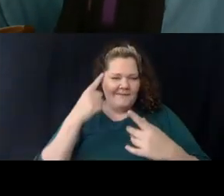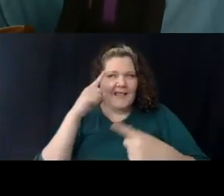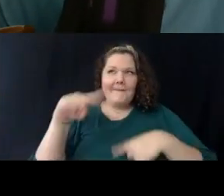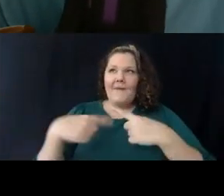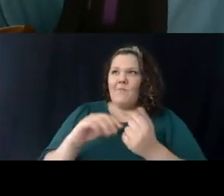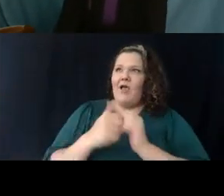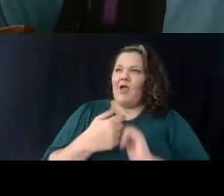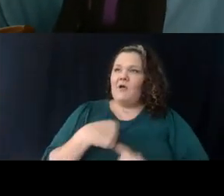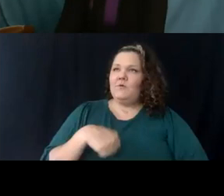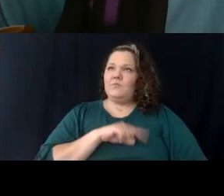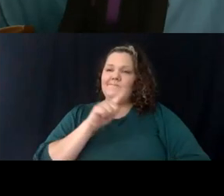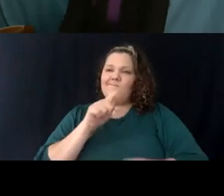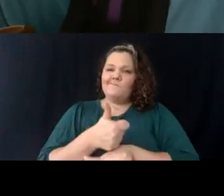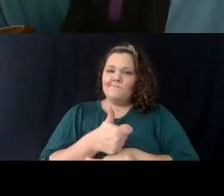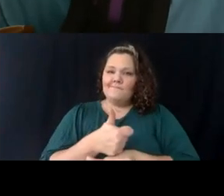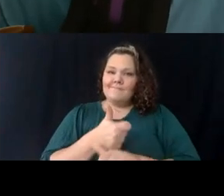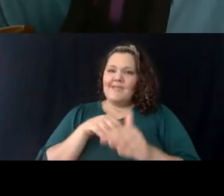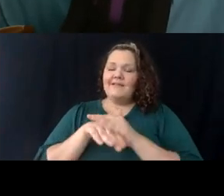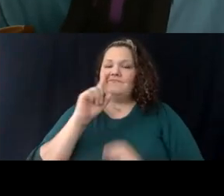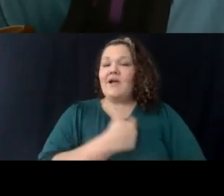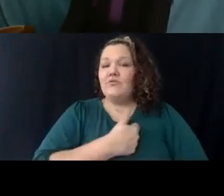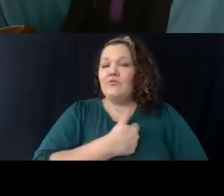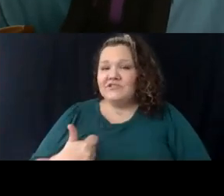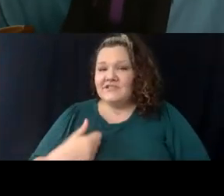people prefer to focus on just the speaker.